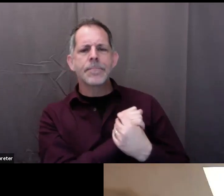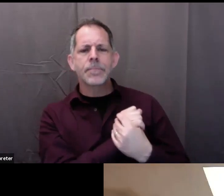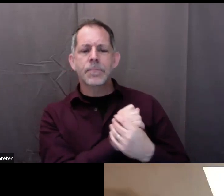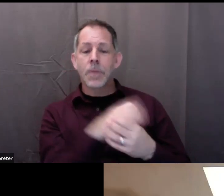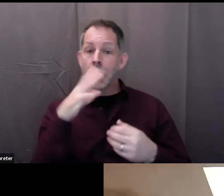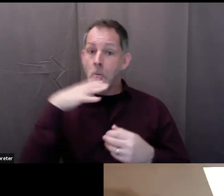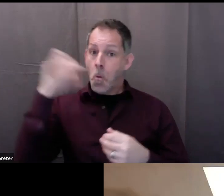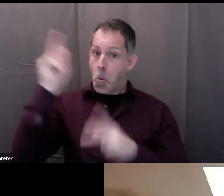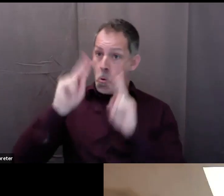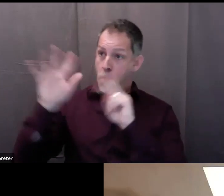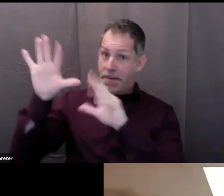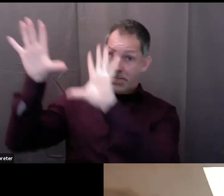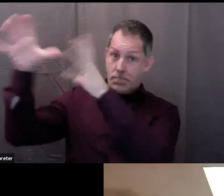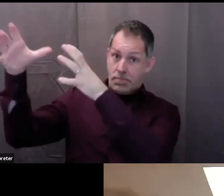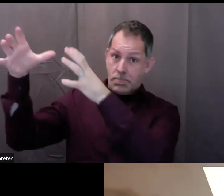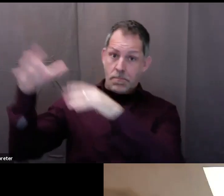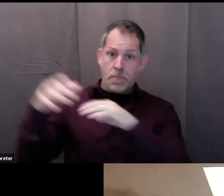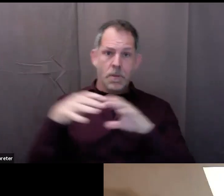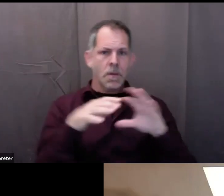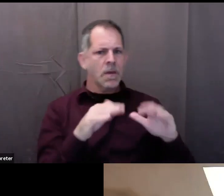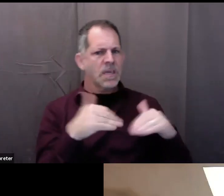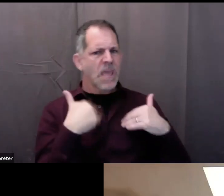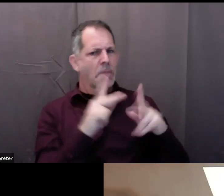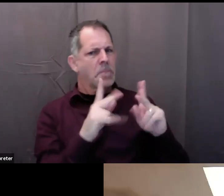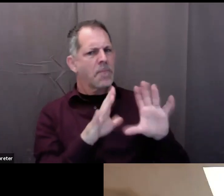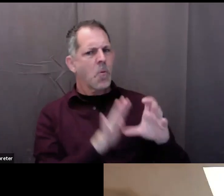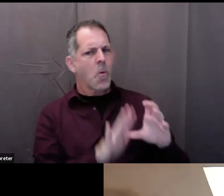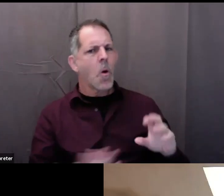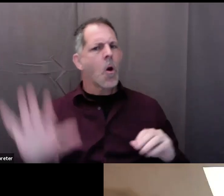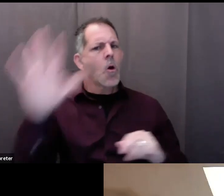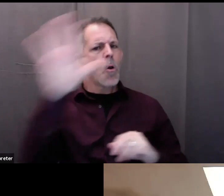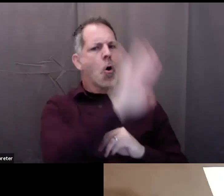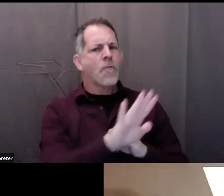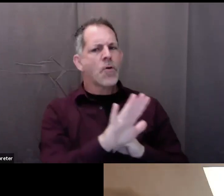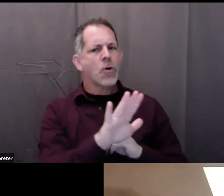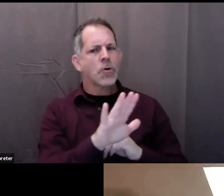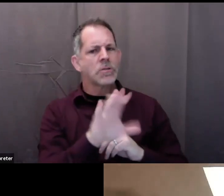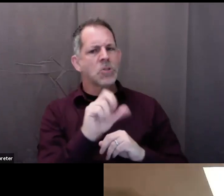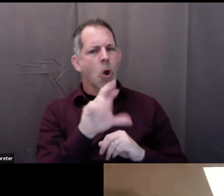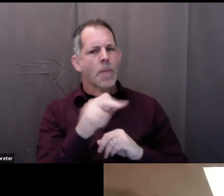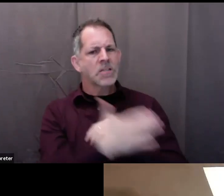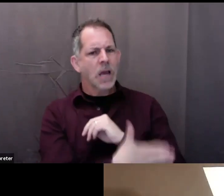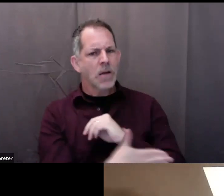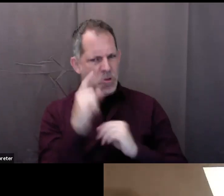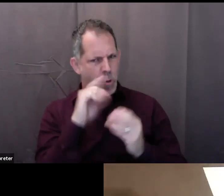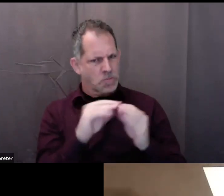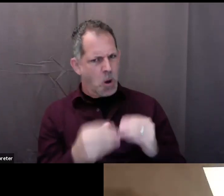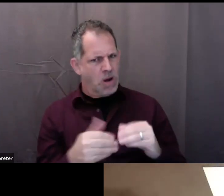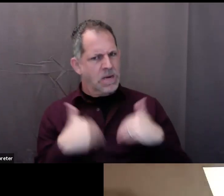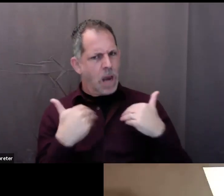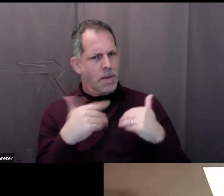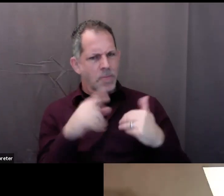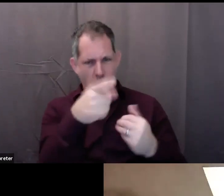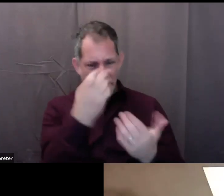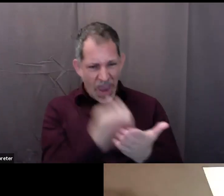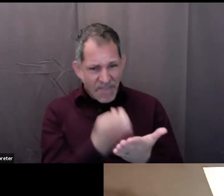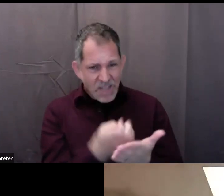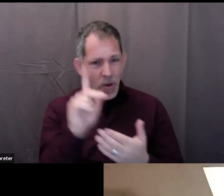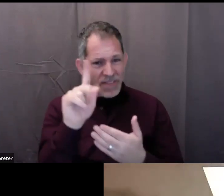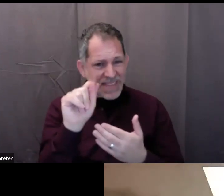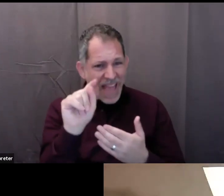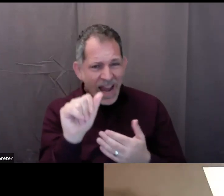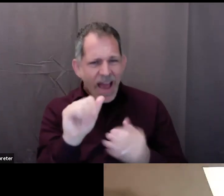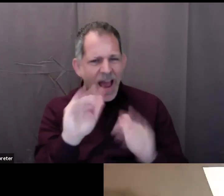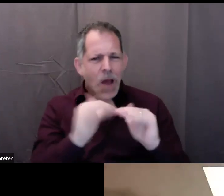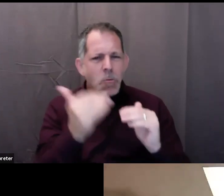they're seeing a trend towards younger population. Do we have data on that or seeing that same trend? We have slowly seen over